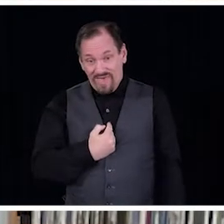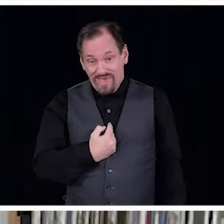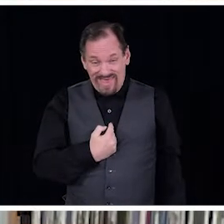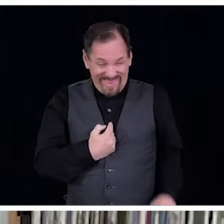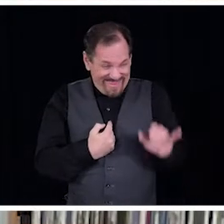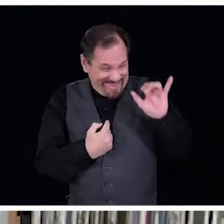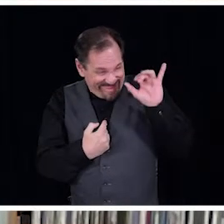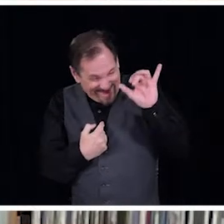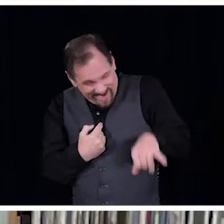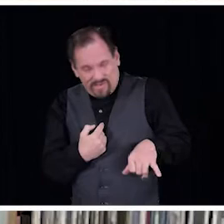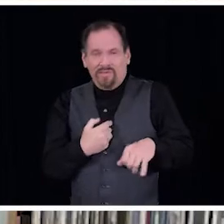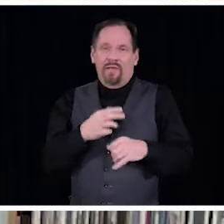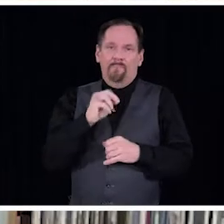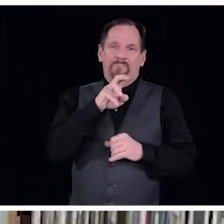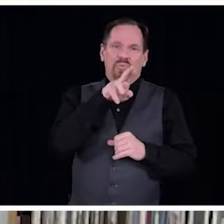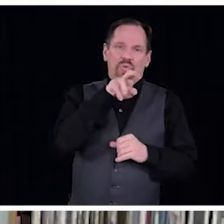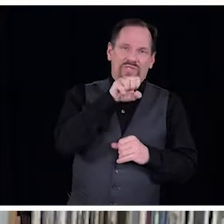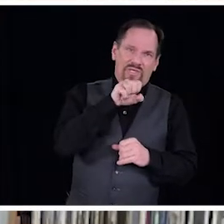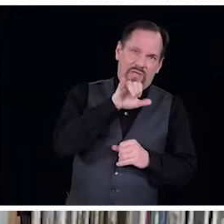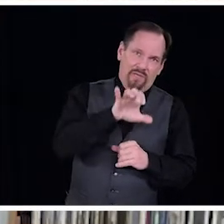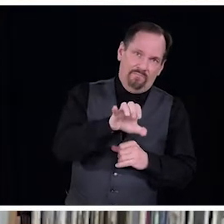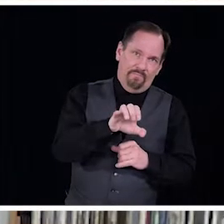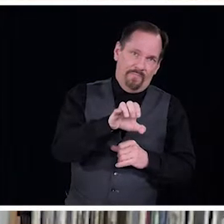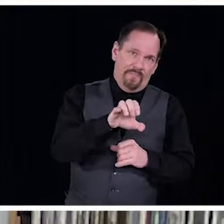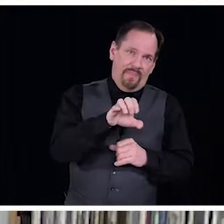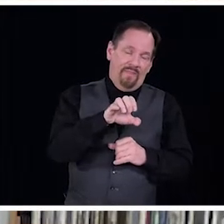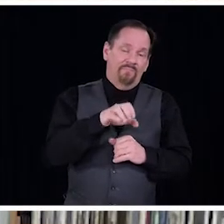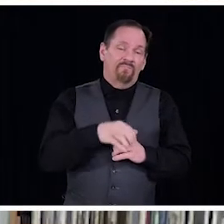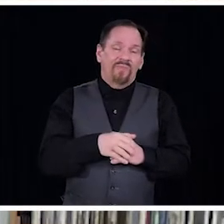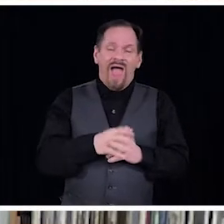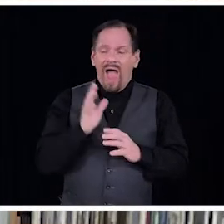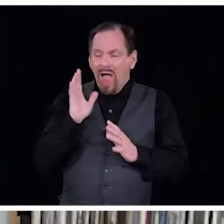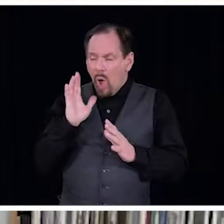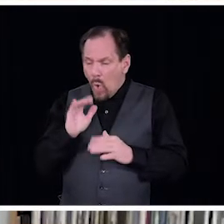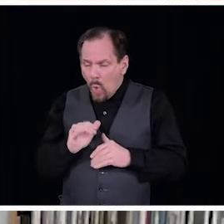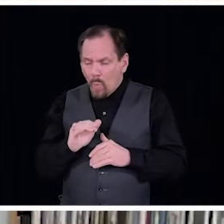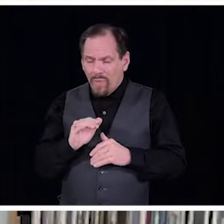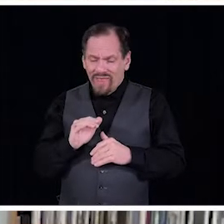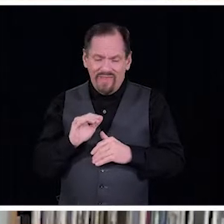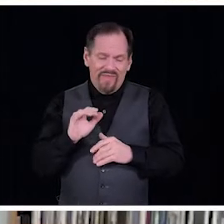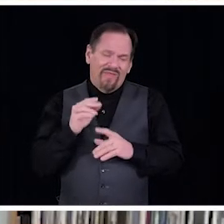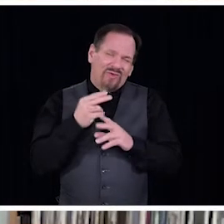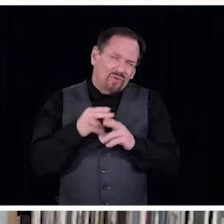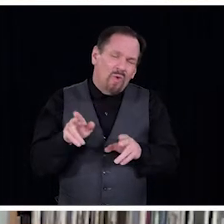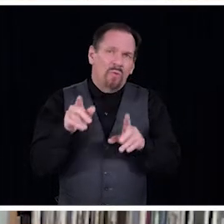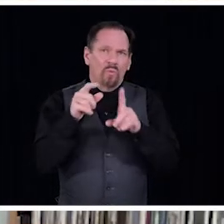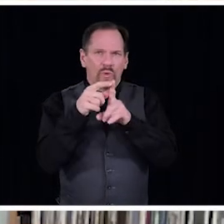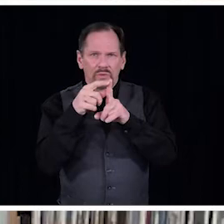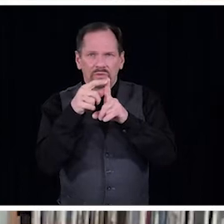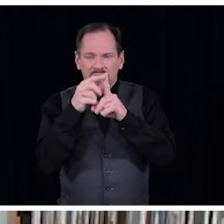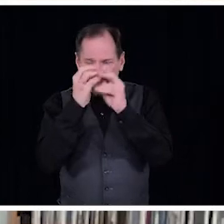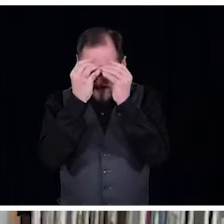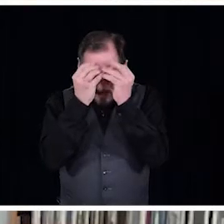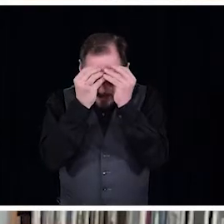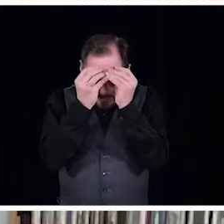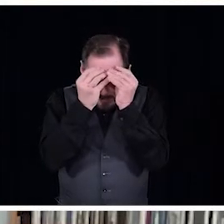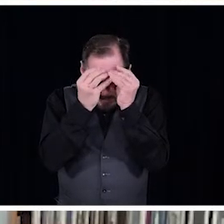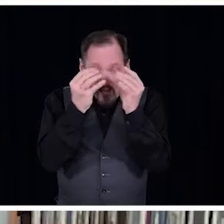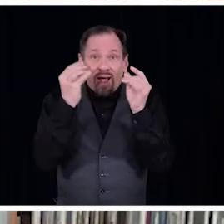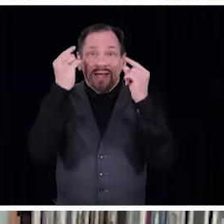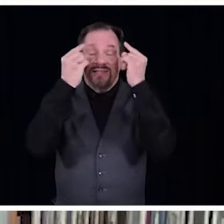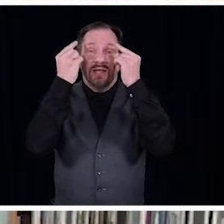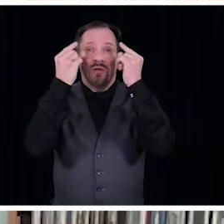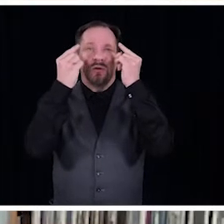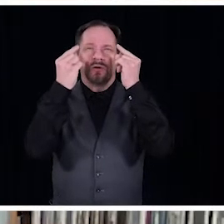what music does. I hope that these brief words make some sense to you as you go out into a strange and altered